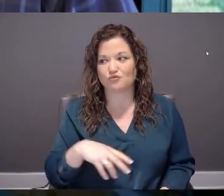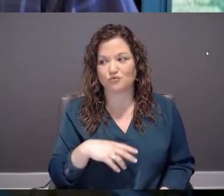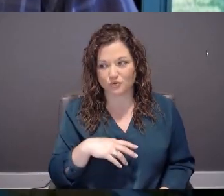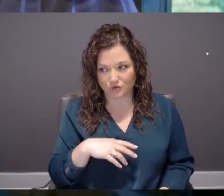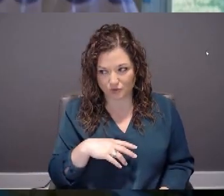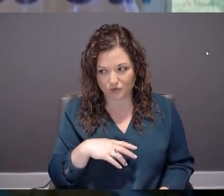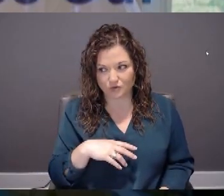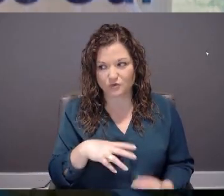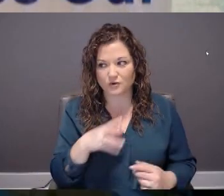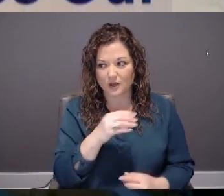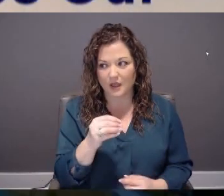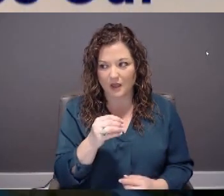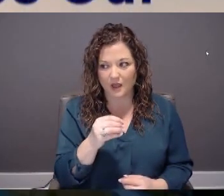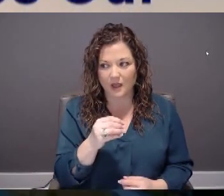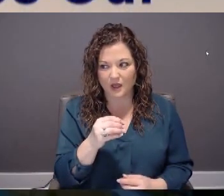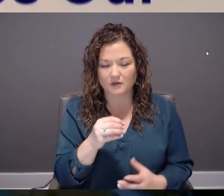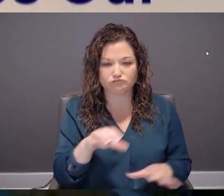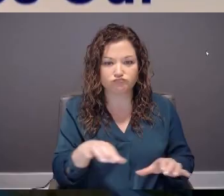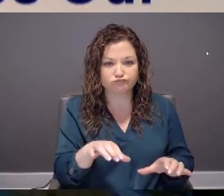Squadron Screaming Eagles.